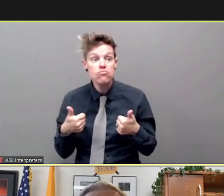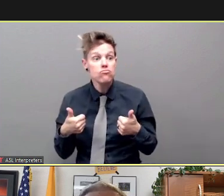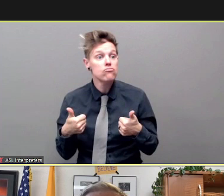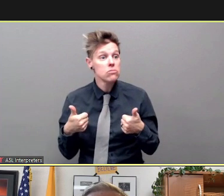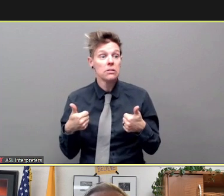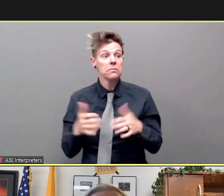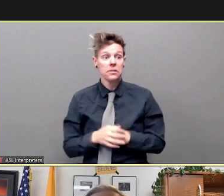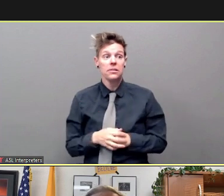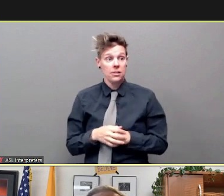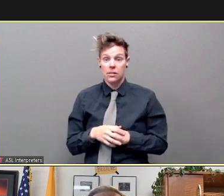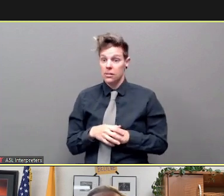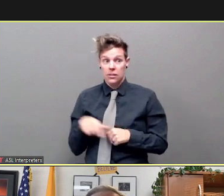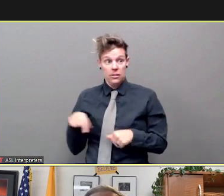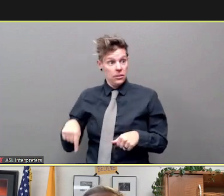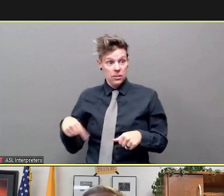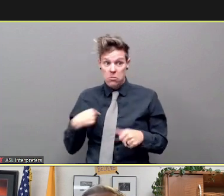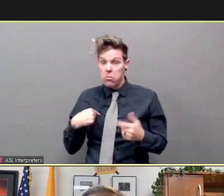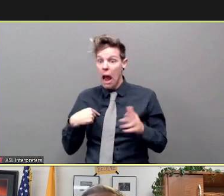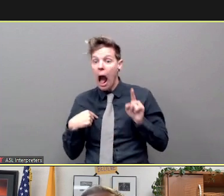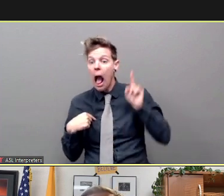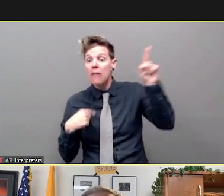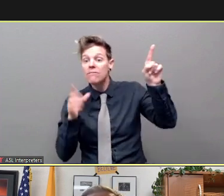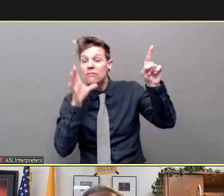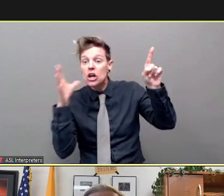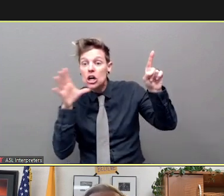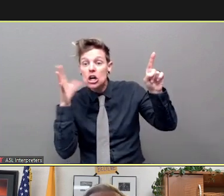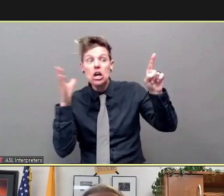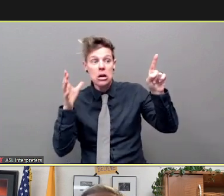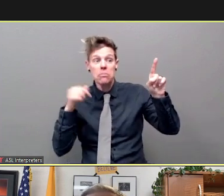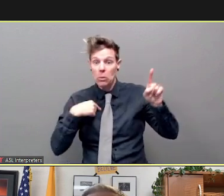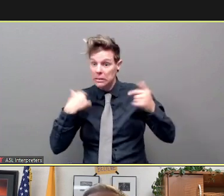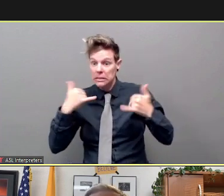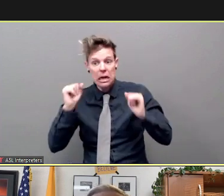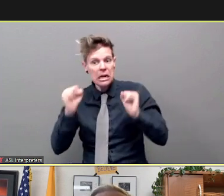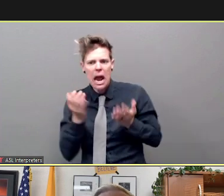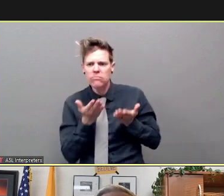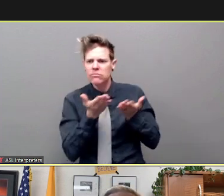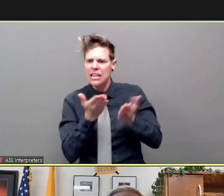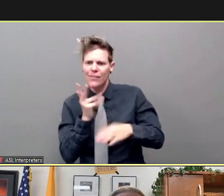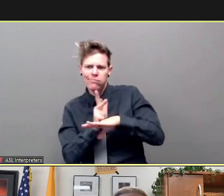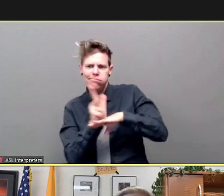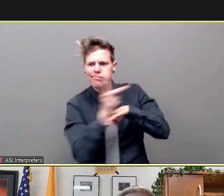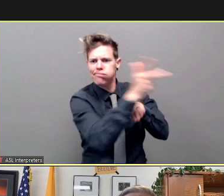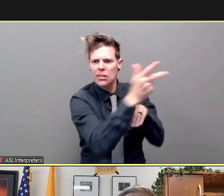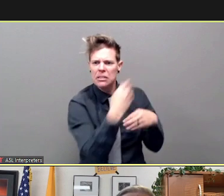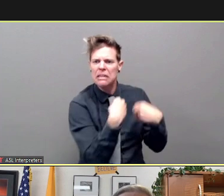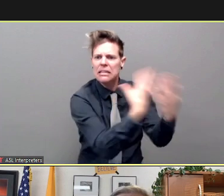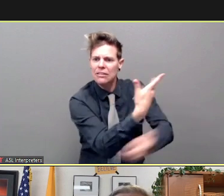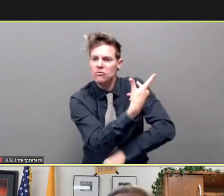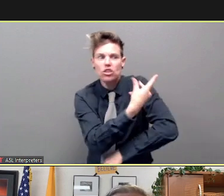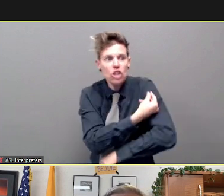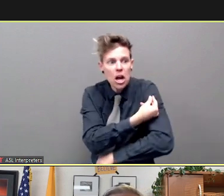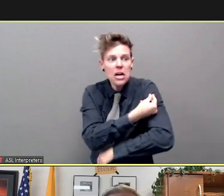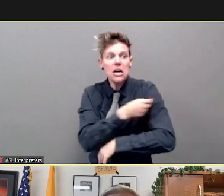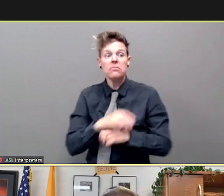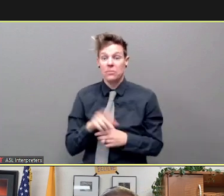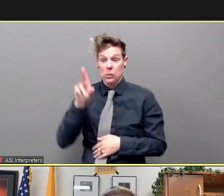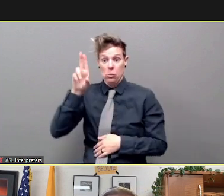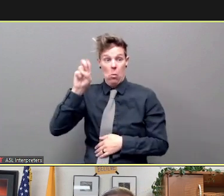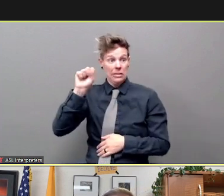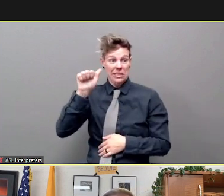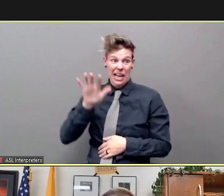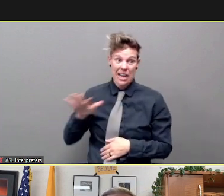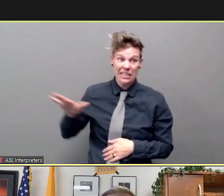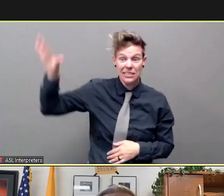where they live. Nationally, if you live in a rural or high social vulnerability index